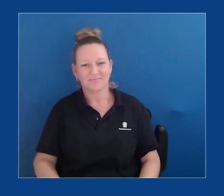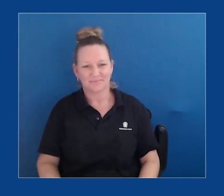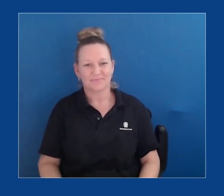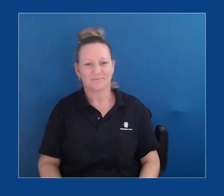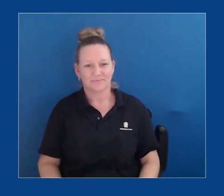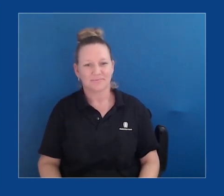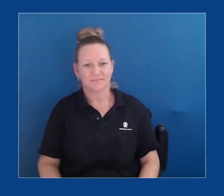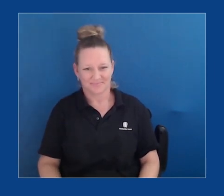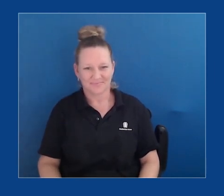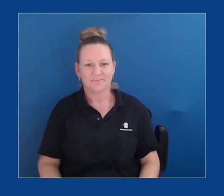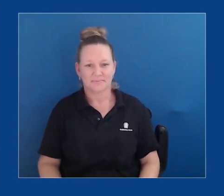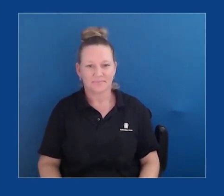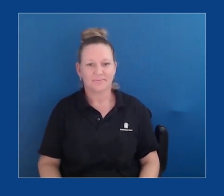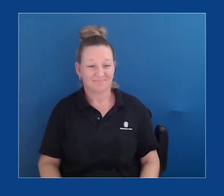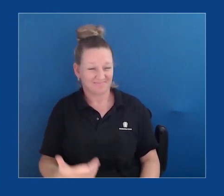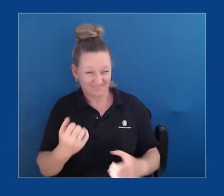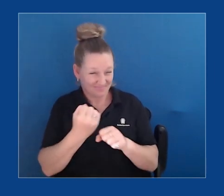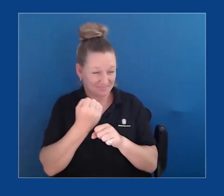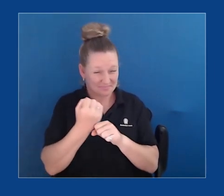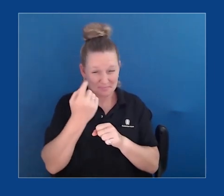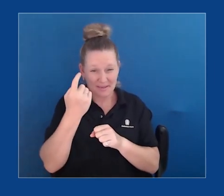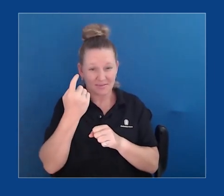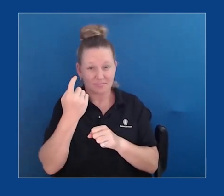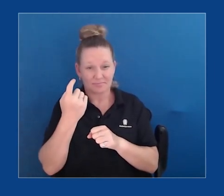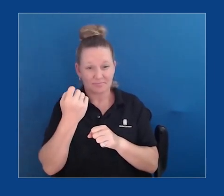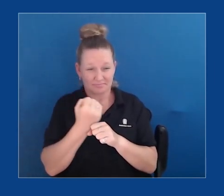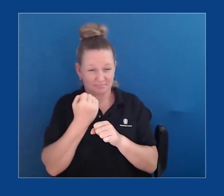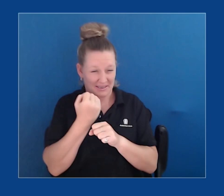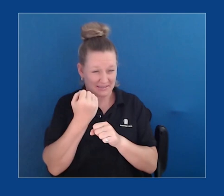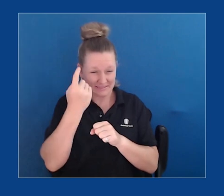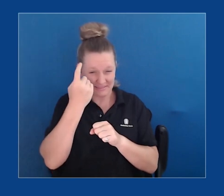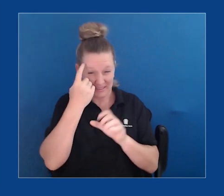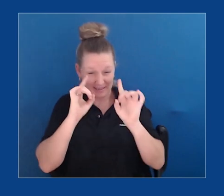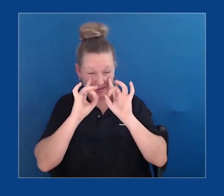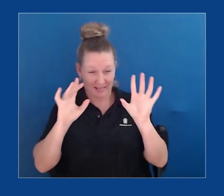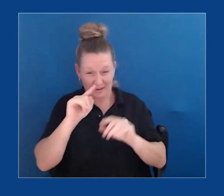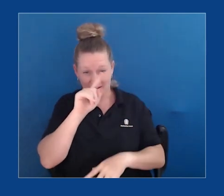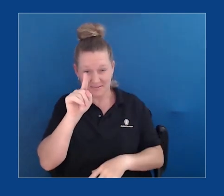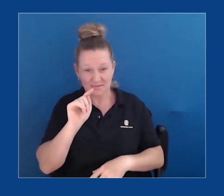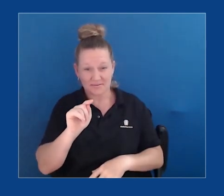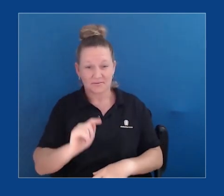Yo, does that make any clear picture?